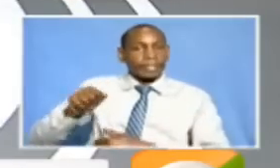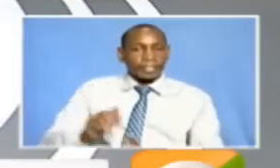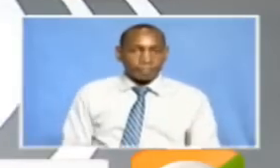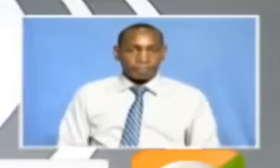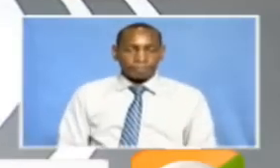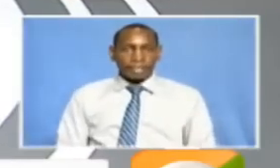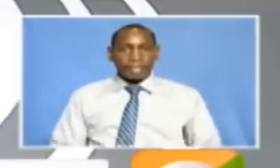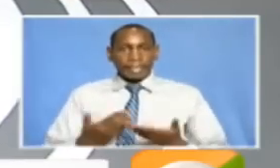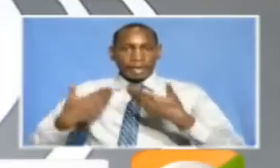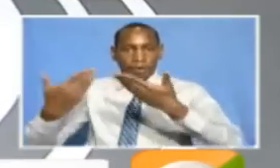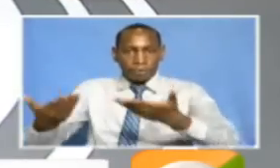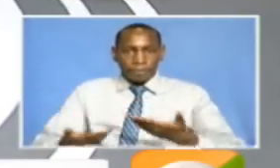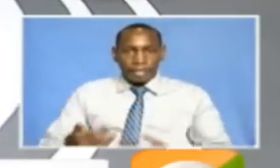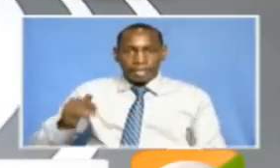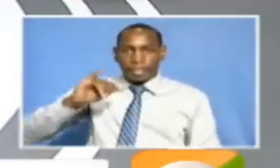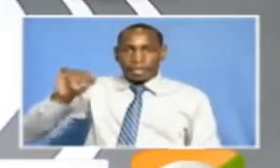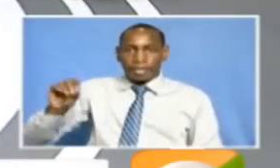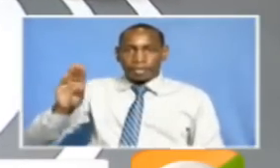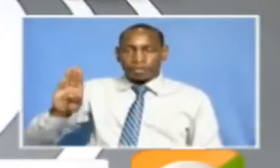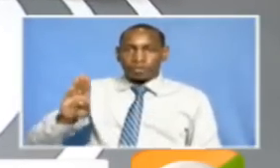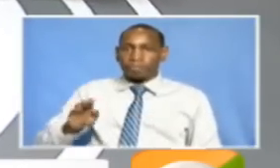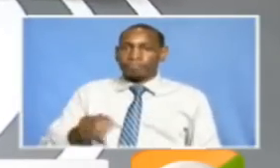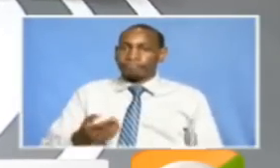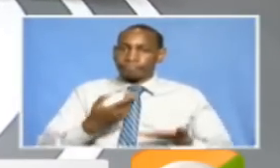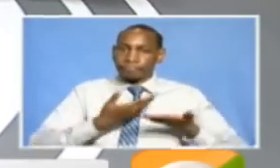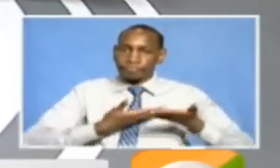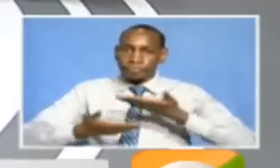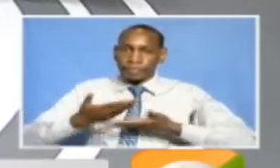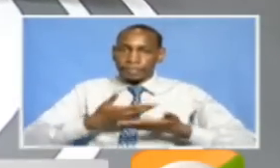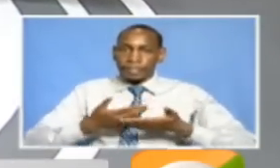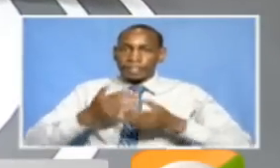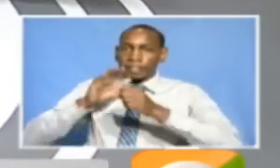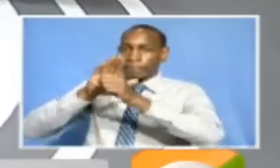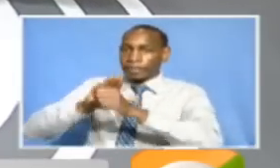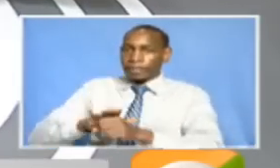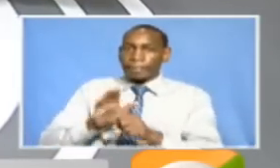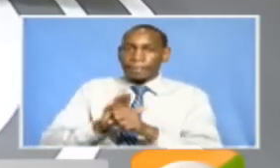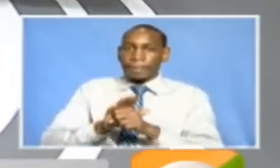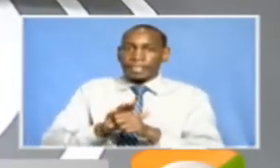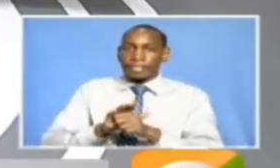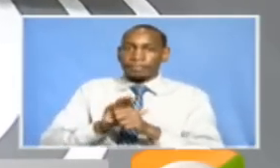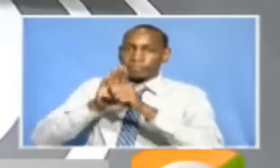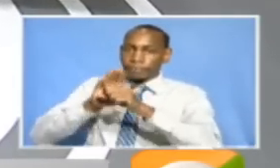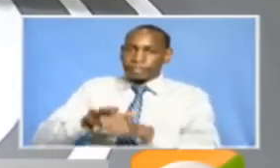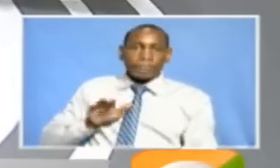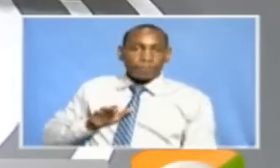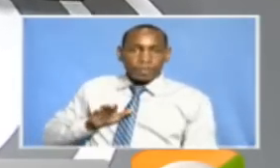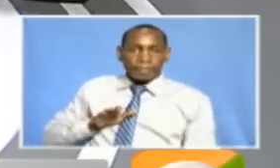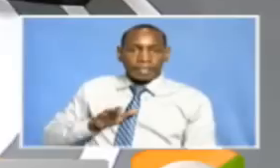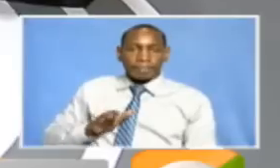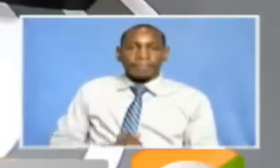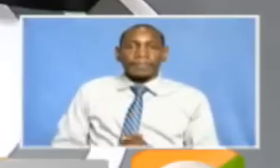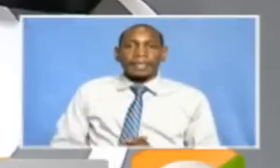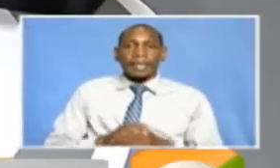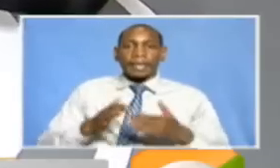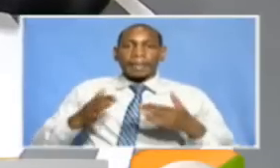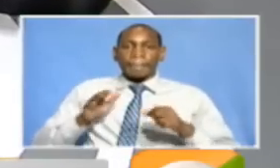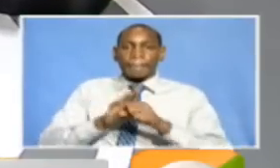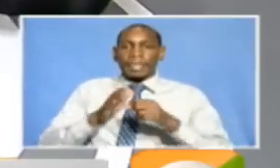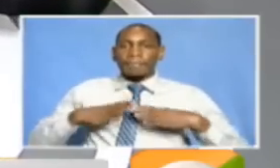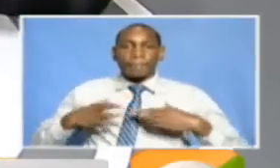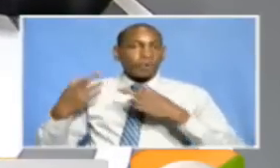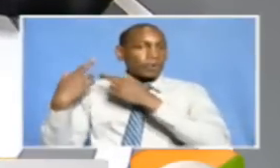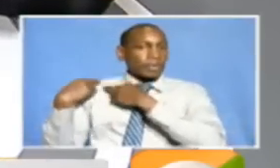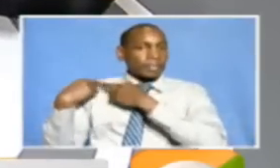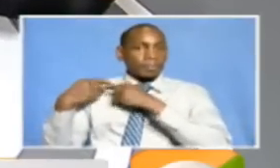let me bring you in here and talk about victimization. Of course, most victims are women, and most perpetrators being men.